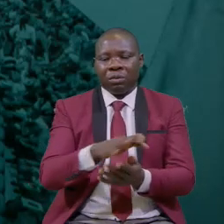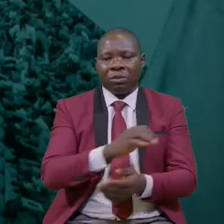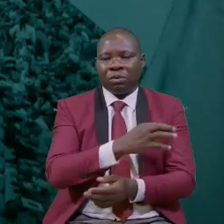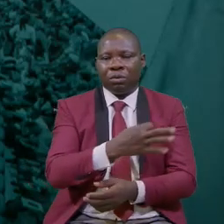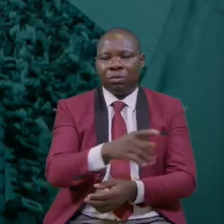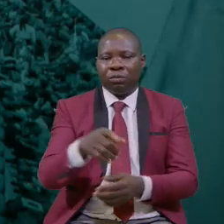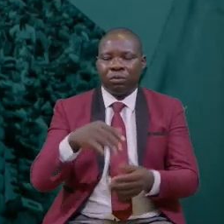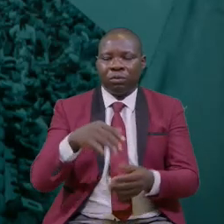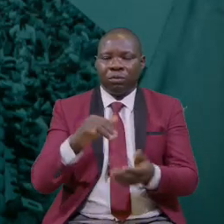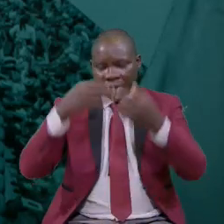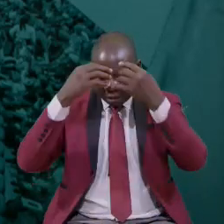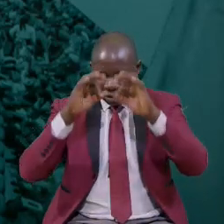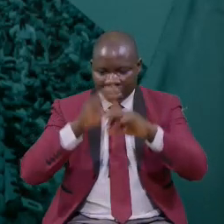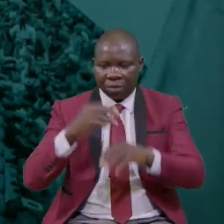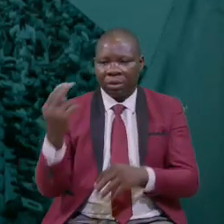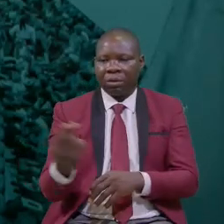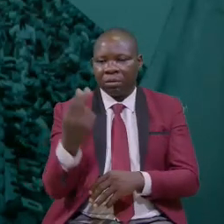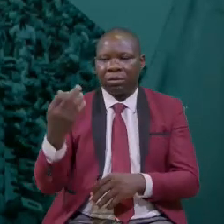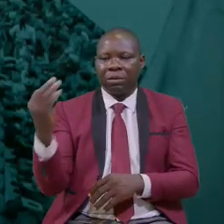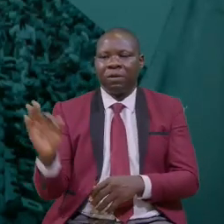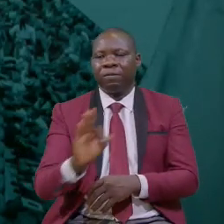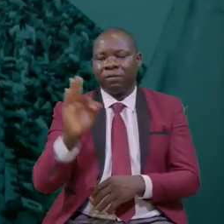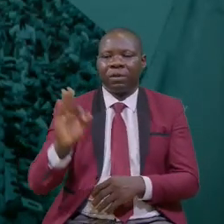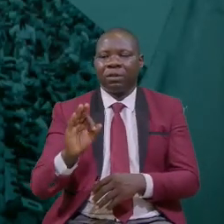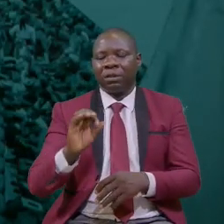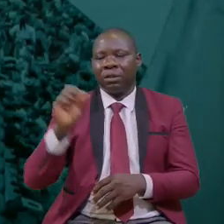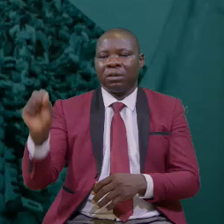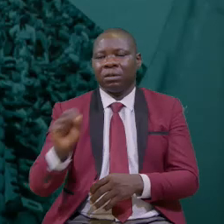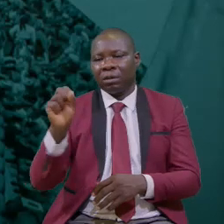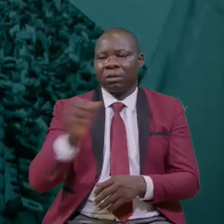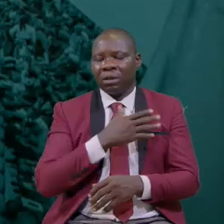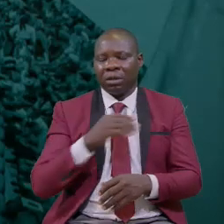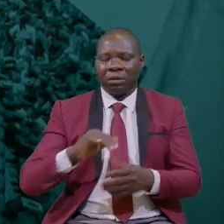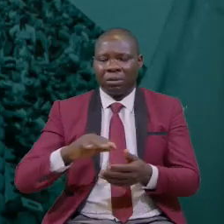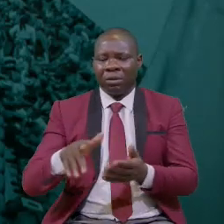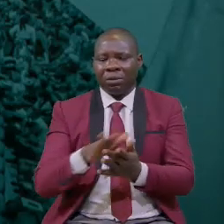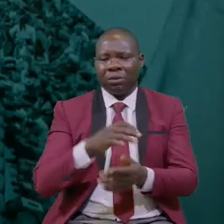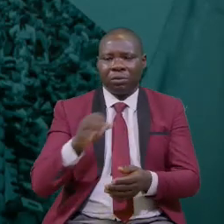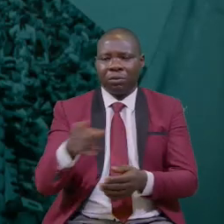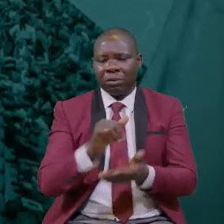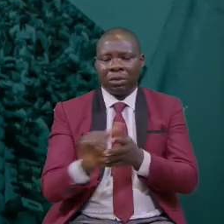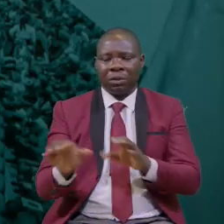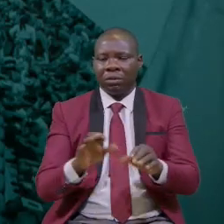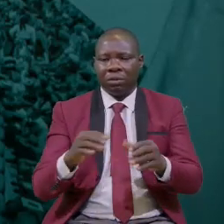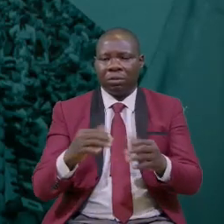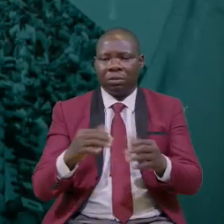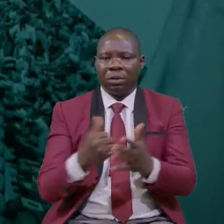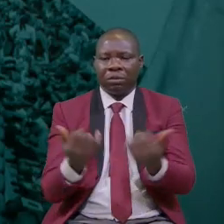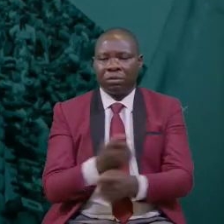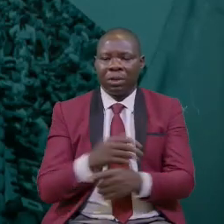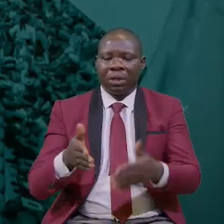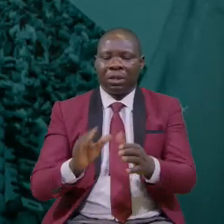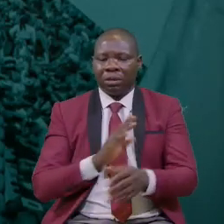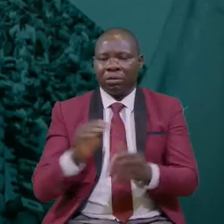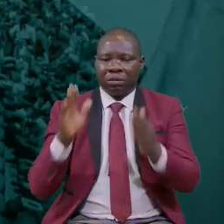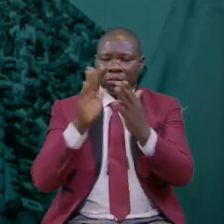Thursday, Friday, Saturday, and those of you doing it tonight, let's all meet there tomorrow, 3